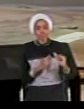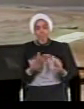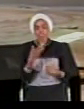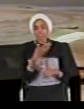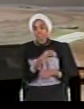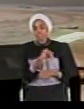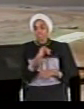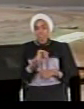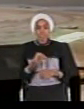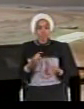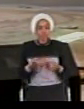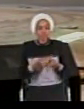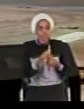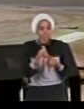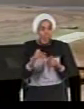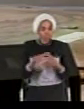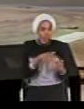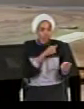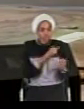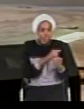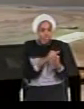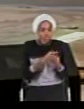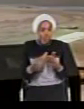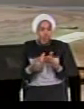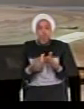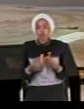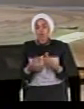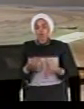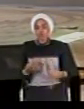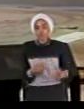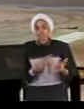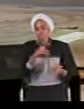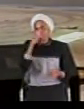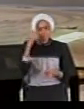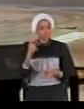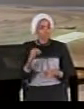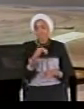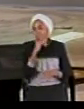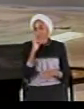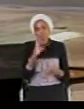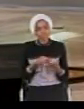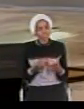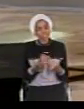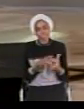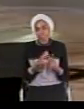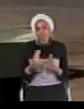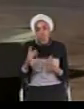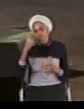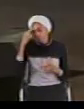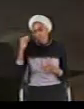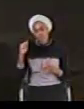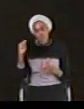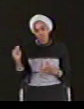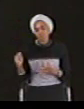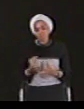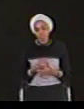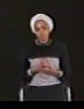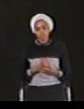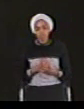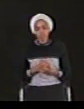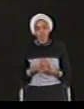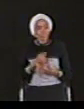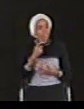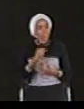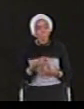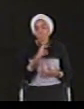pernicious ways. Why? They're not reading the Bible for themselves.